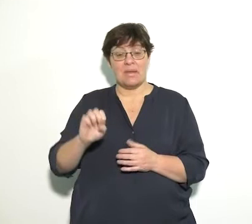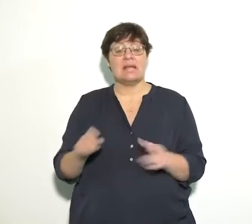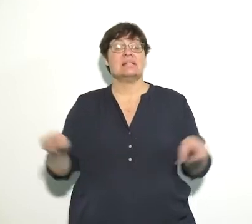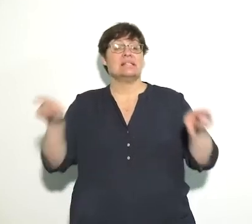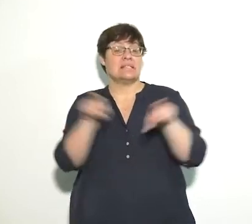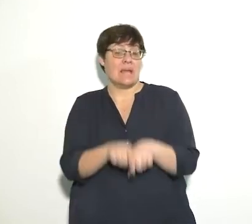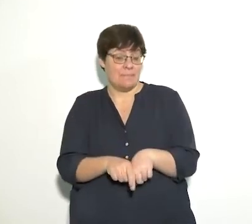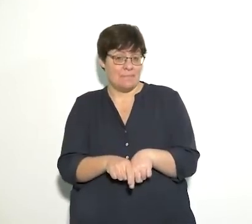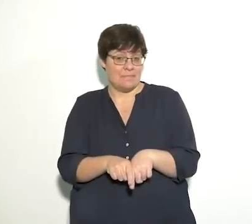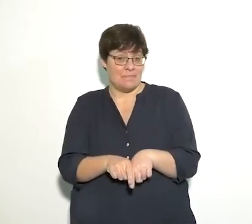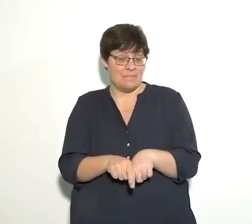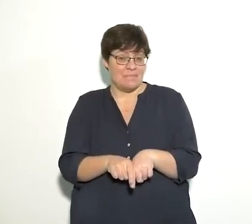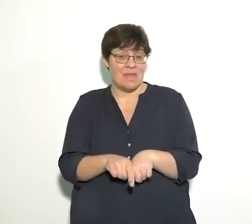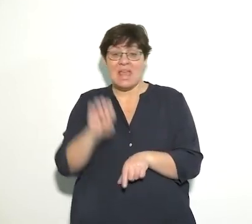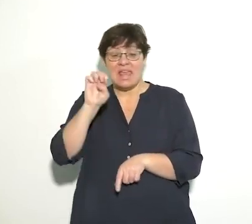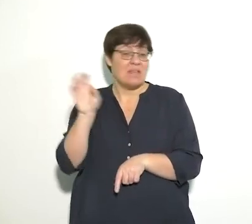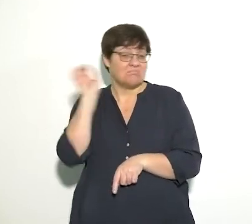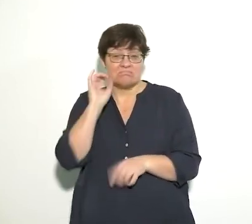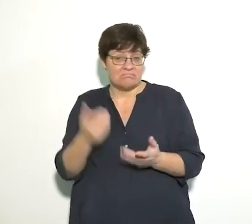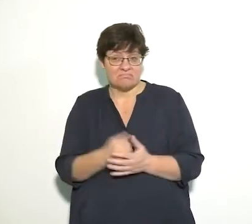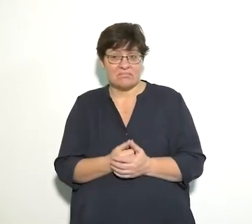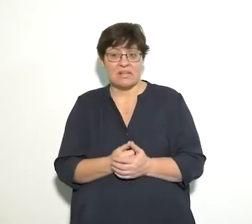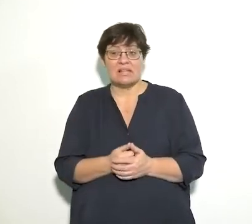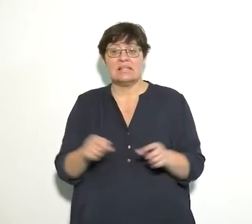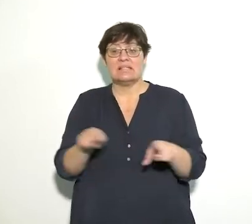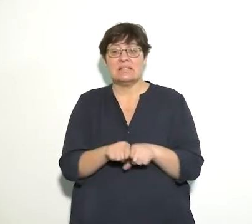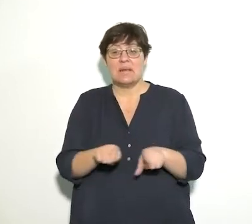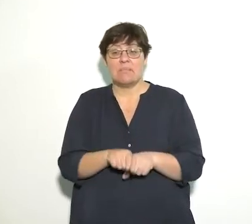Right, and same for the word rude,